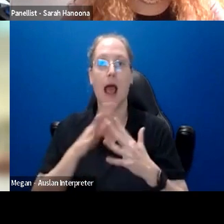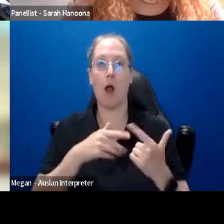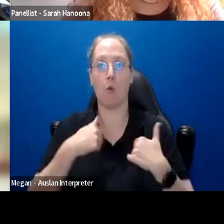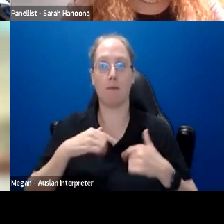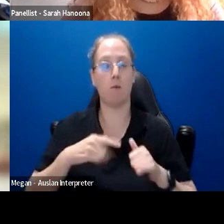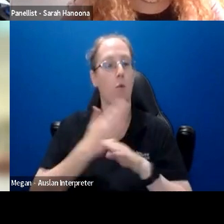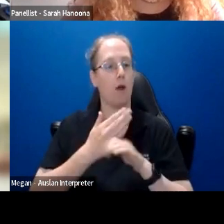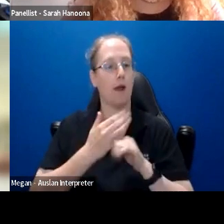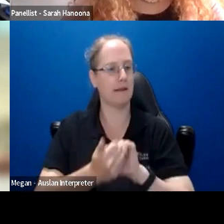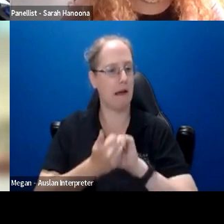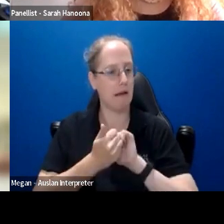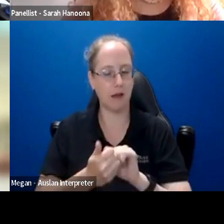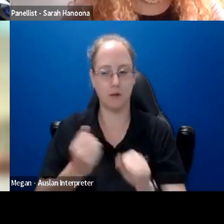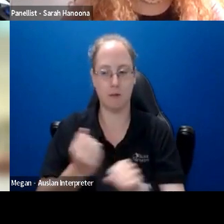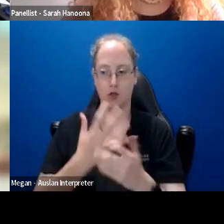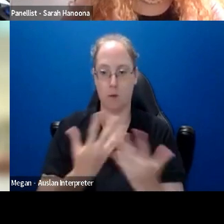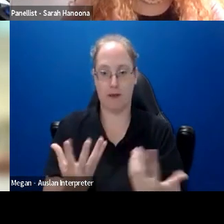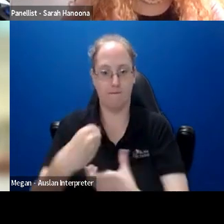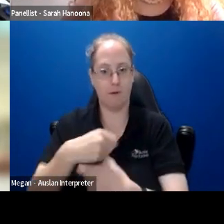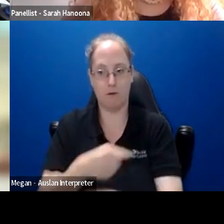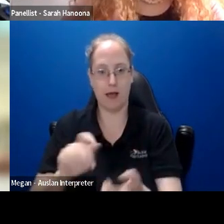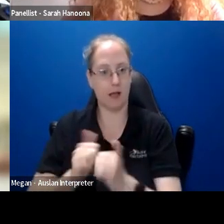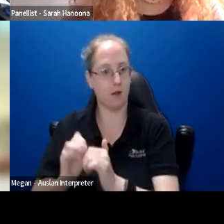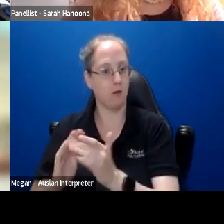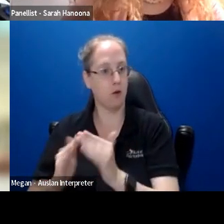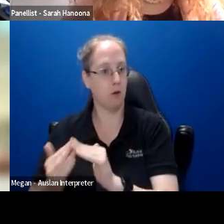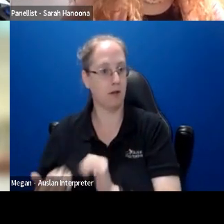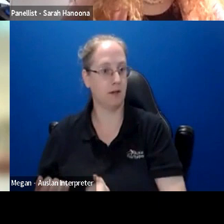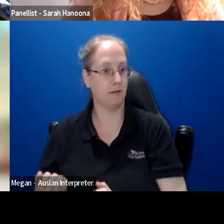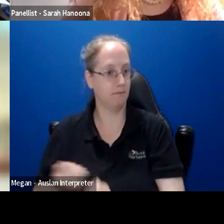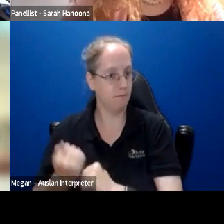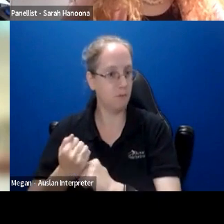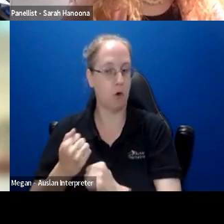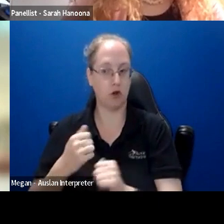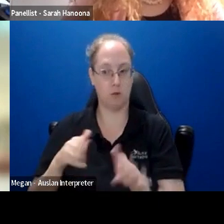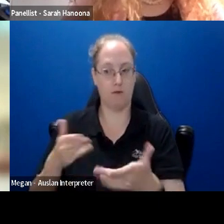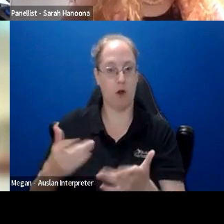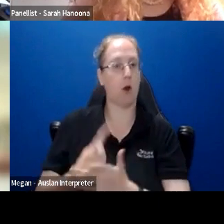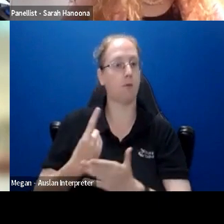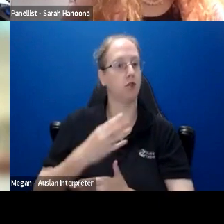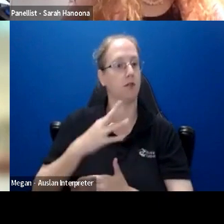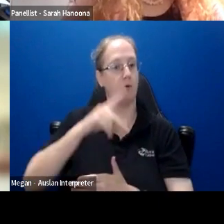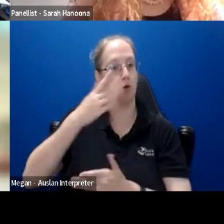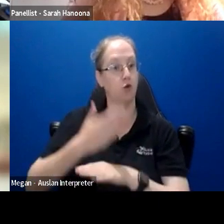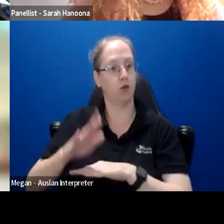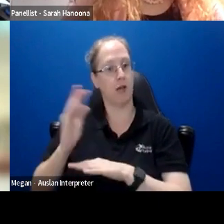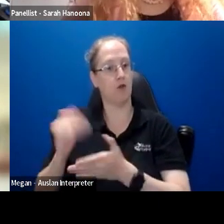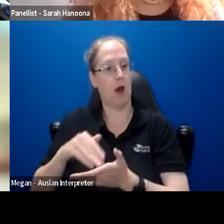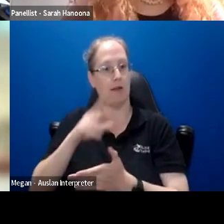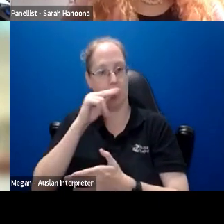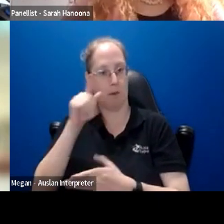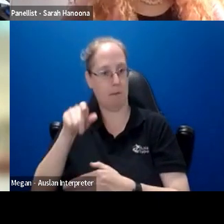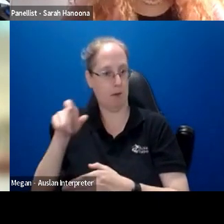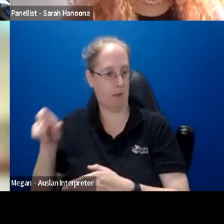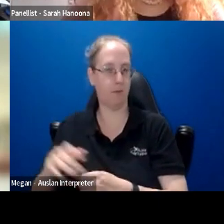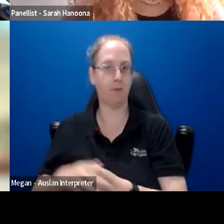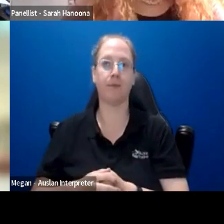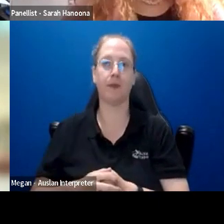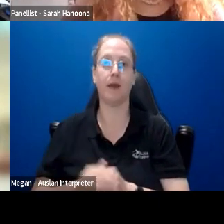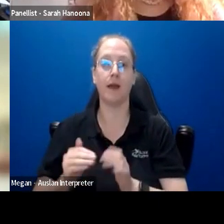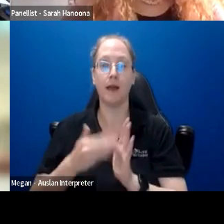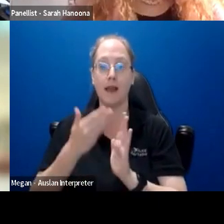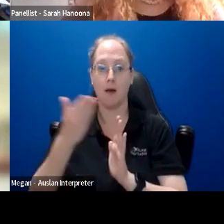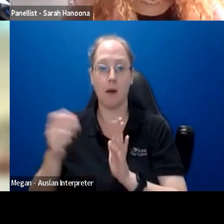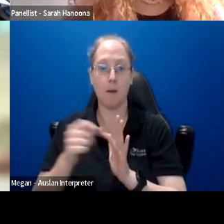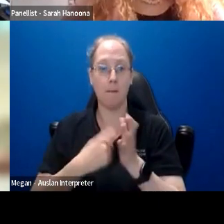harness that community effort to provide opportunities for newly arrived young people. I'm now keen to throw to Pawana